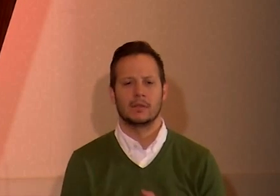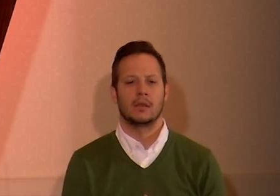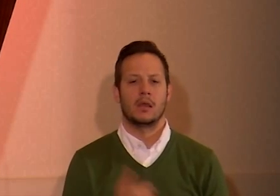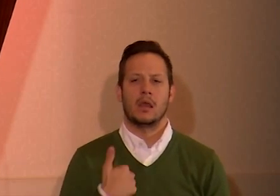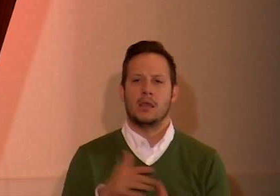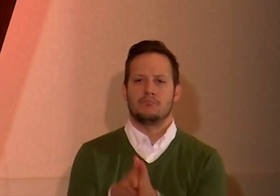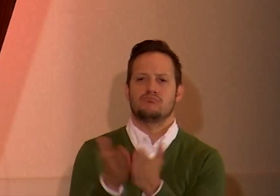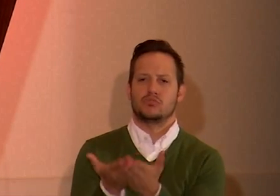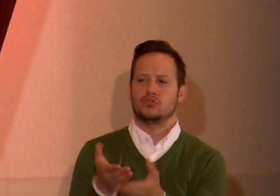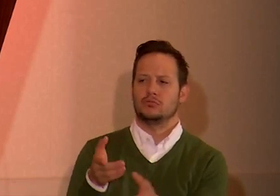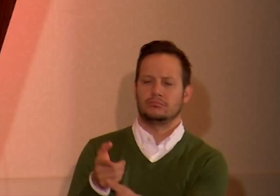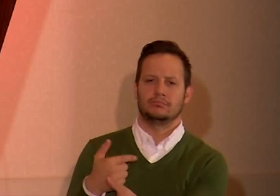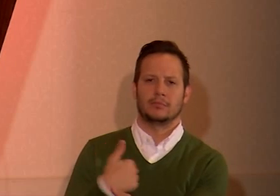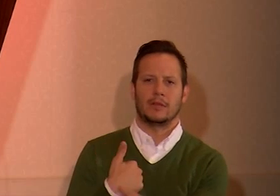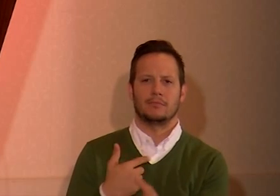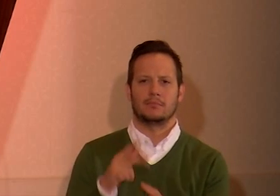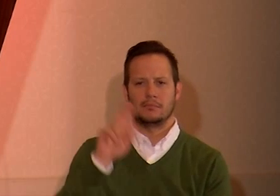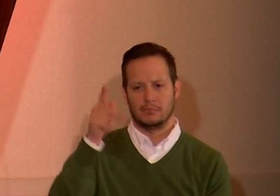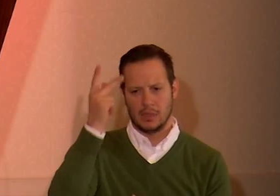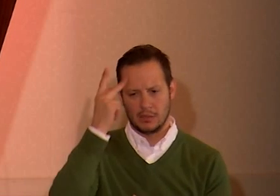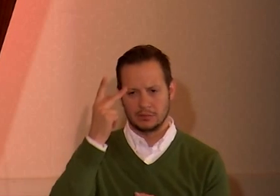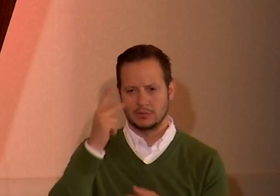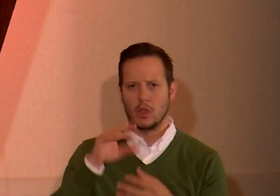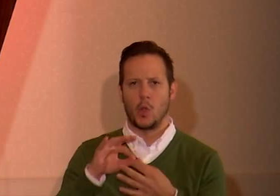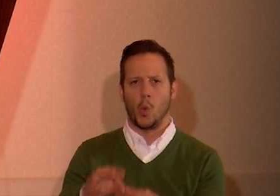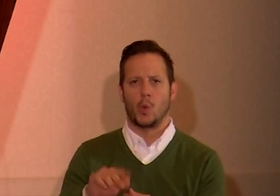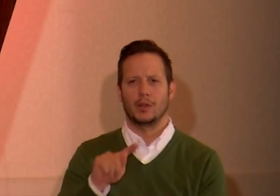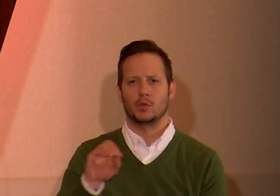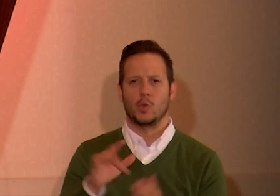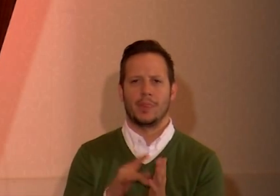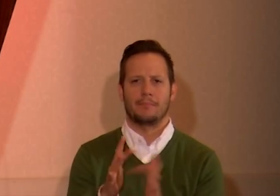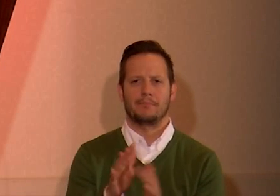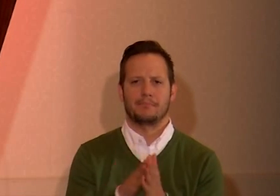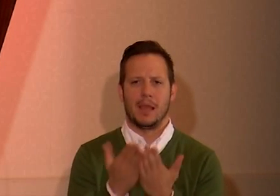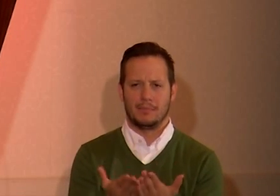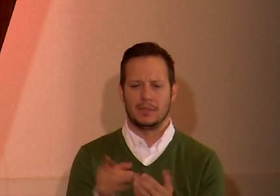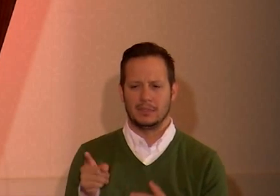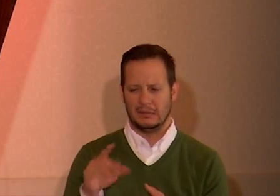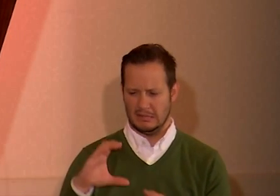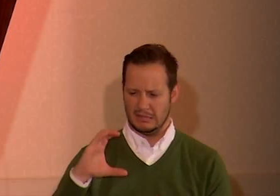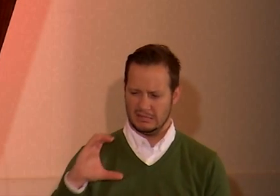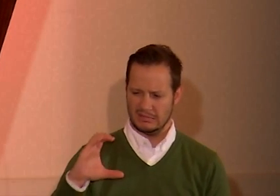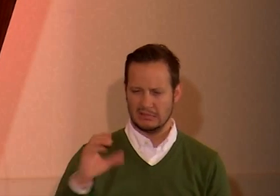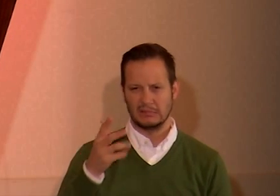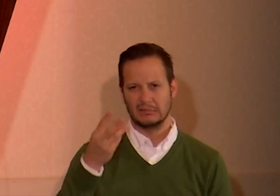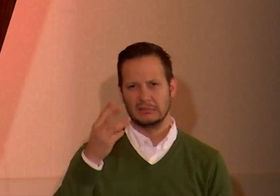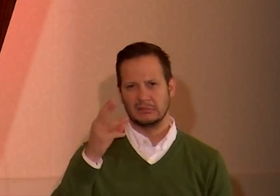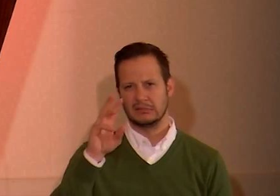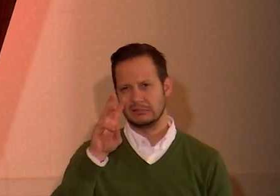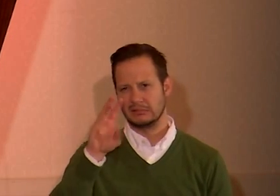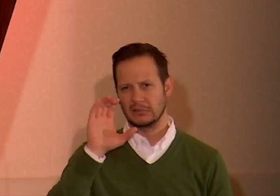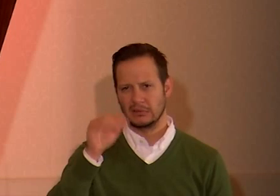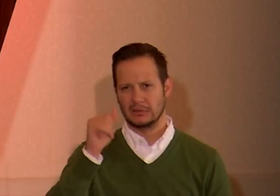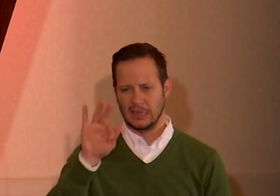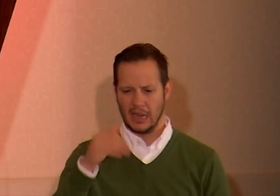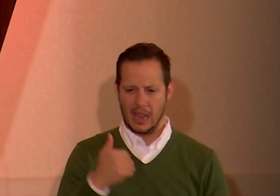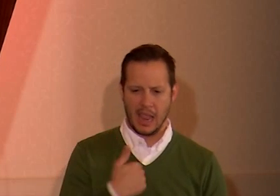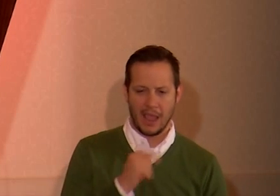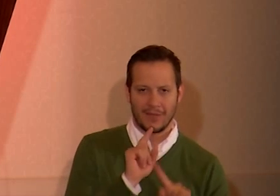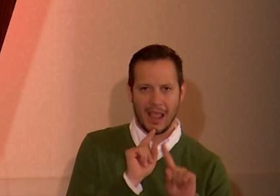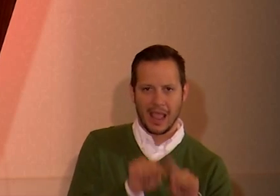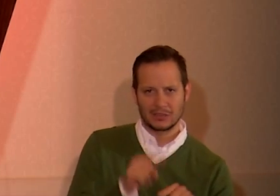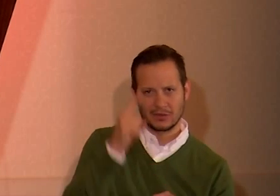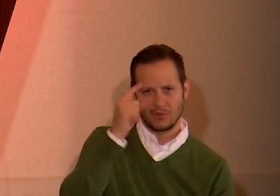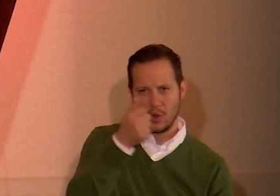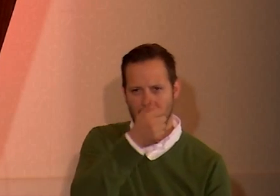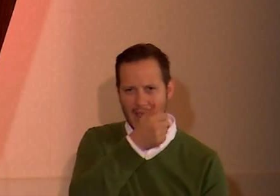desk called Politics According to the Bible, which in its 619 pages gives a purported answer to every